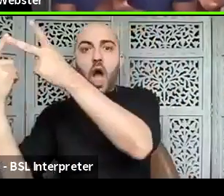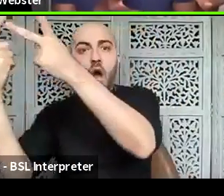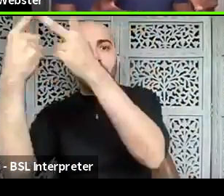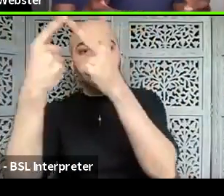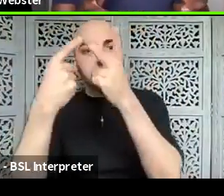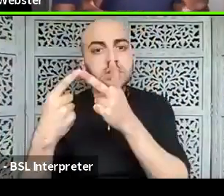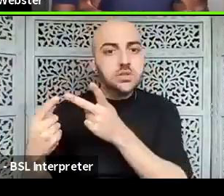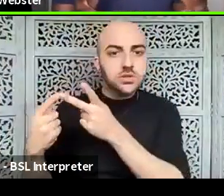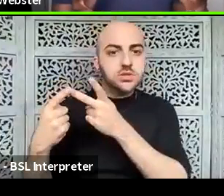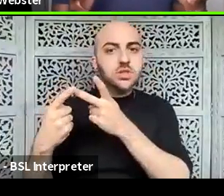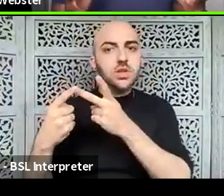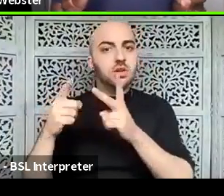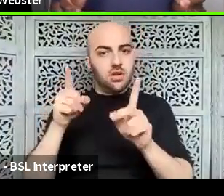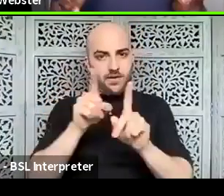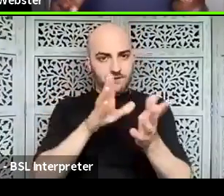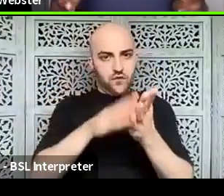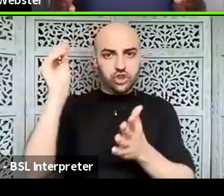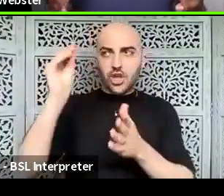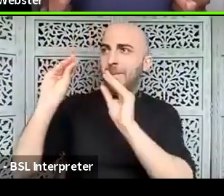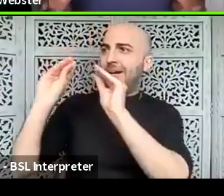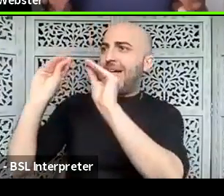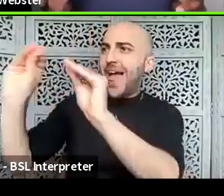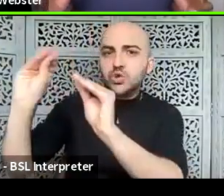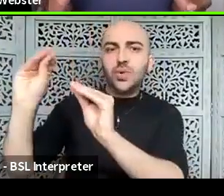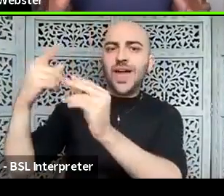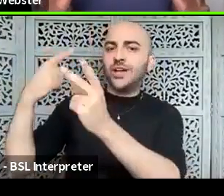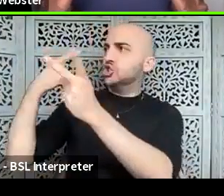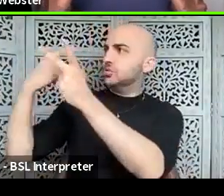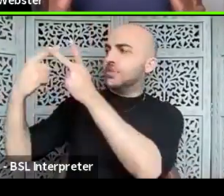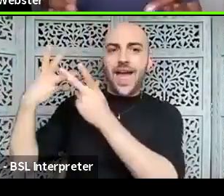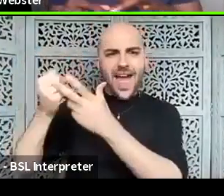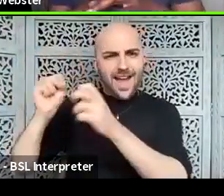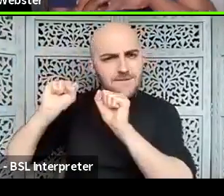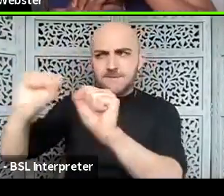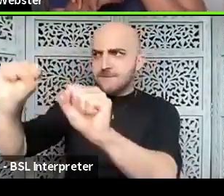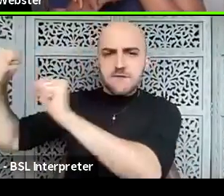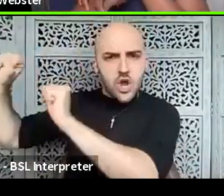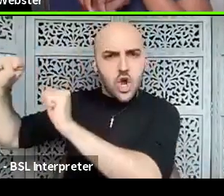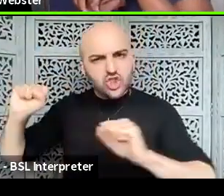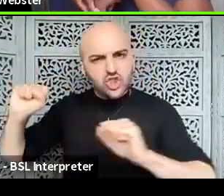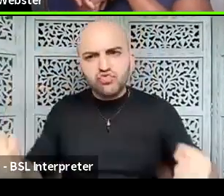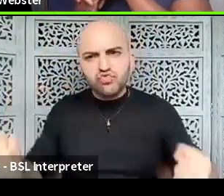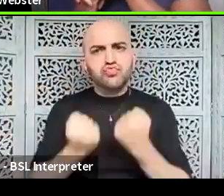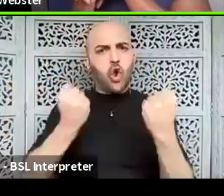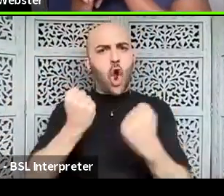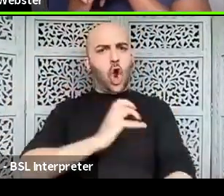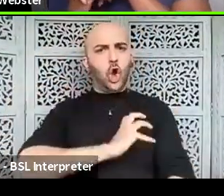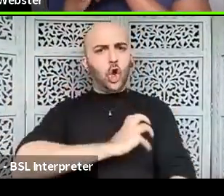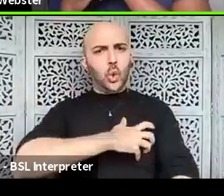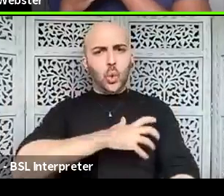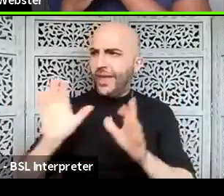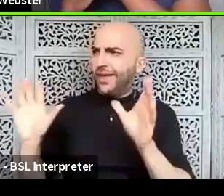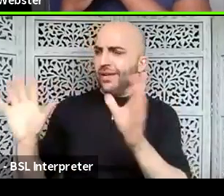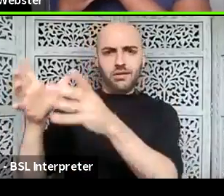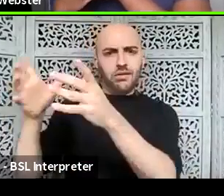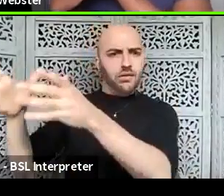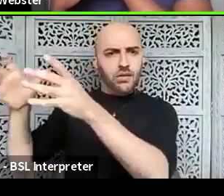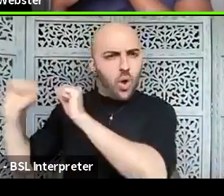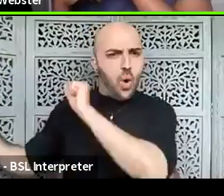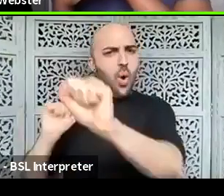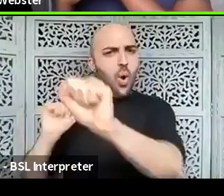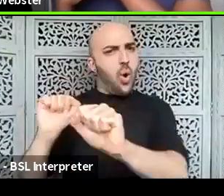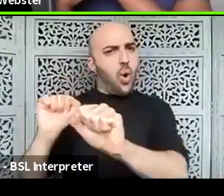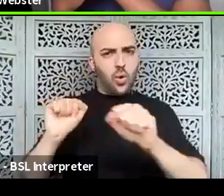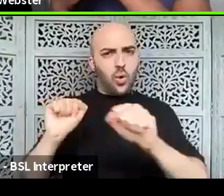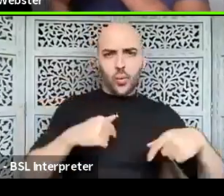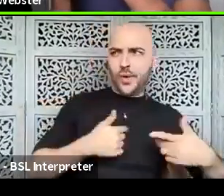other sectors in the United Kingdom which, you know, really strong advocates for the people that work within them. And I think that, you know, we need something similar